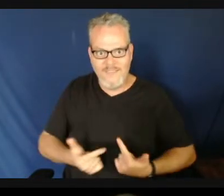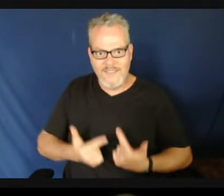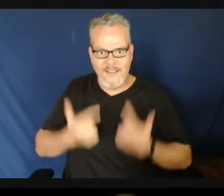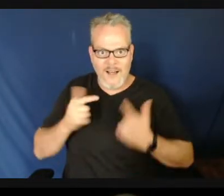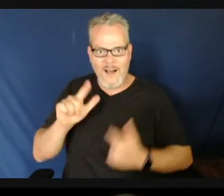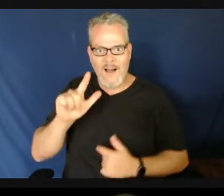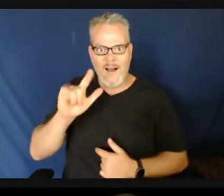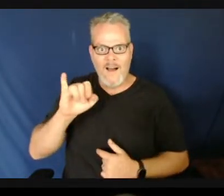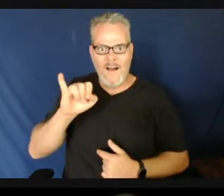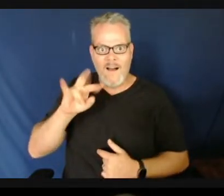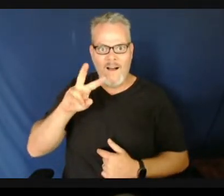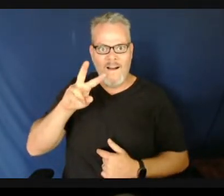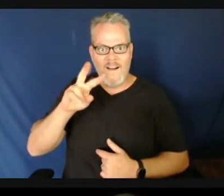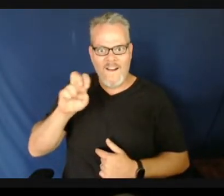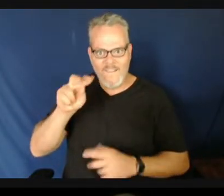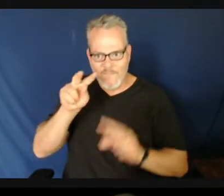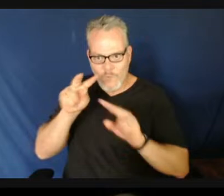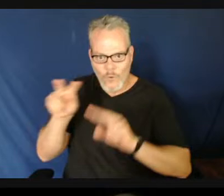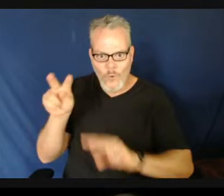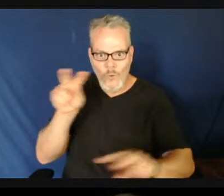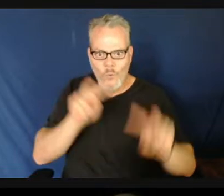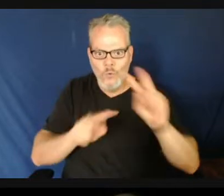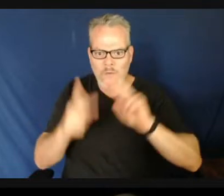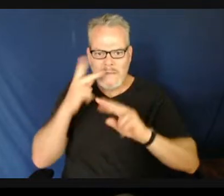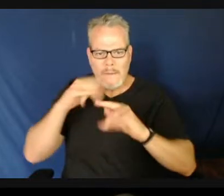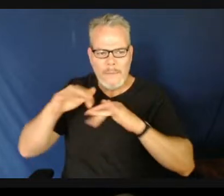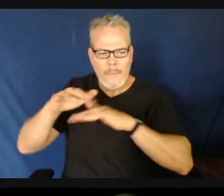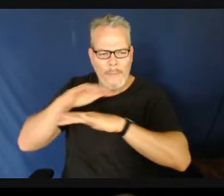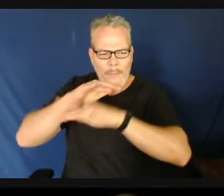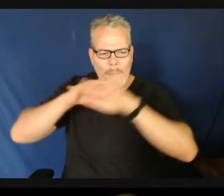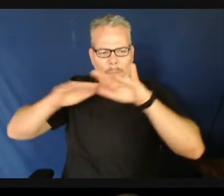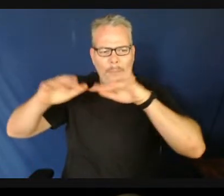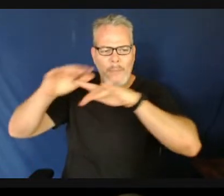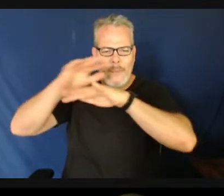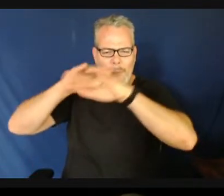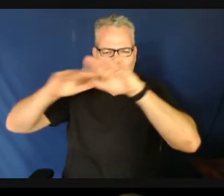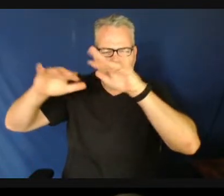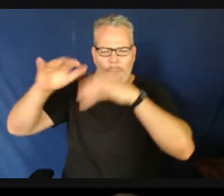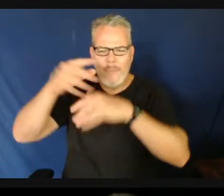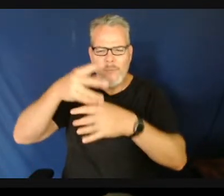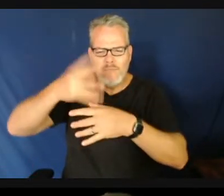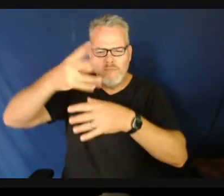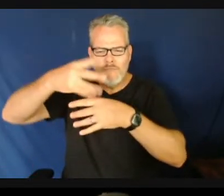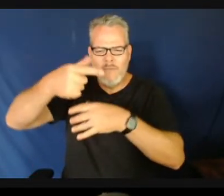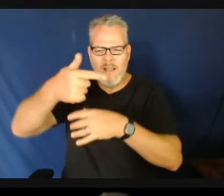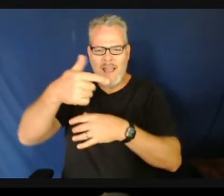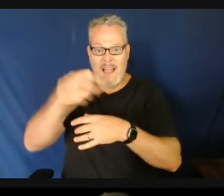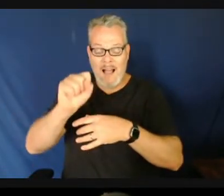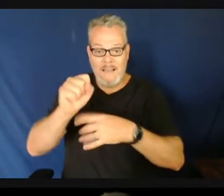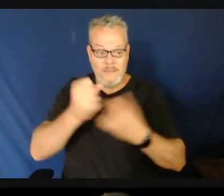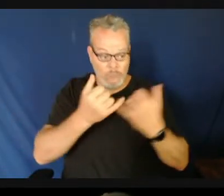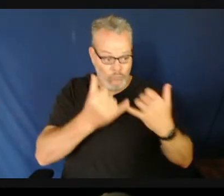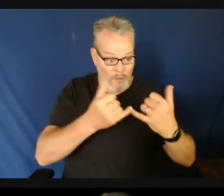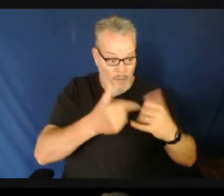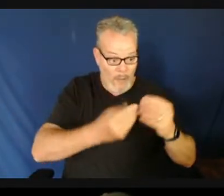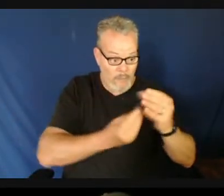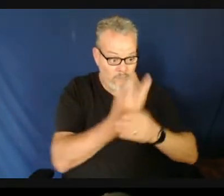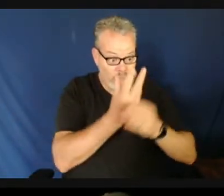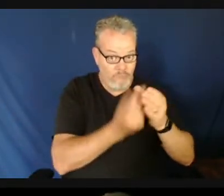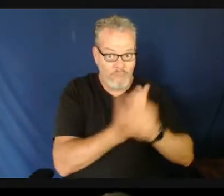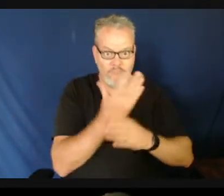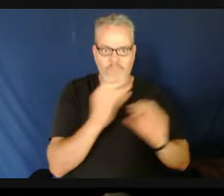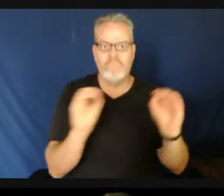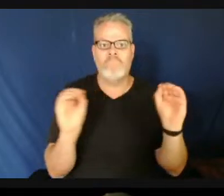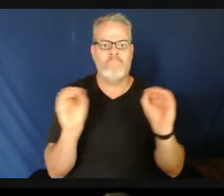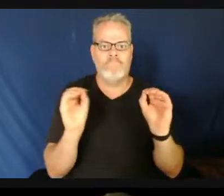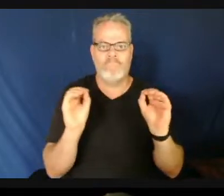right, heavily degassing, but not currently putting out lava during this episode. Here's a view from the